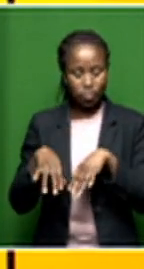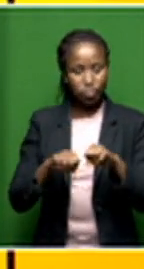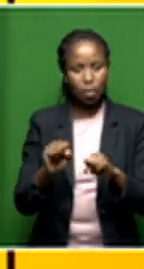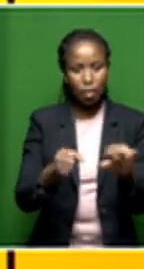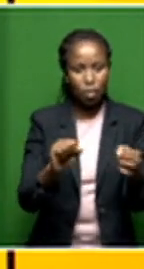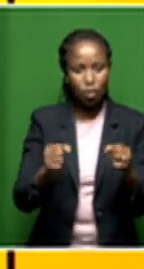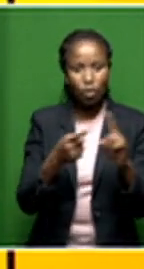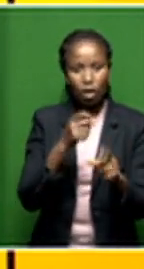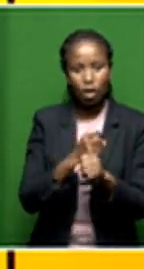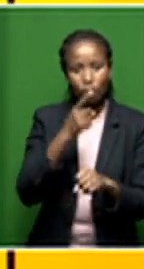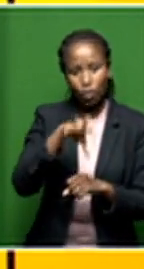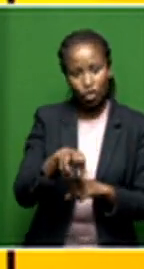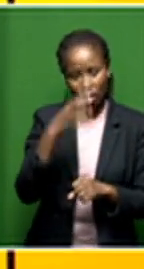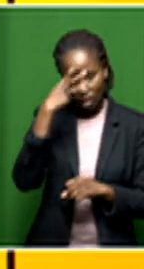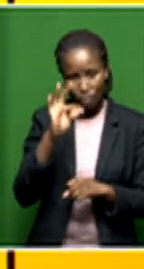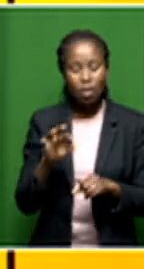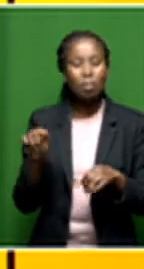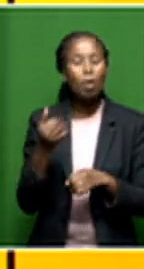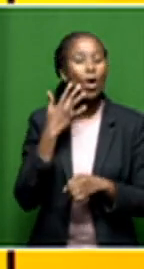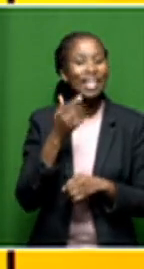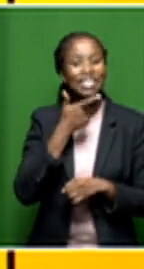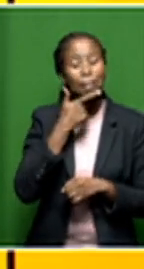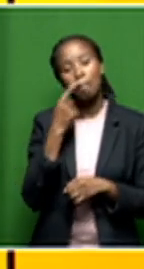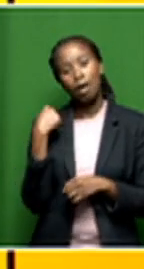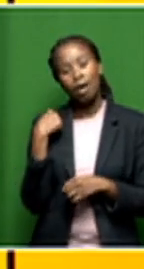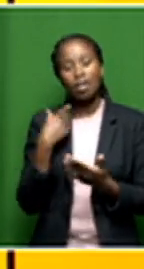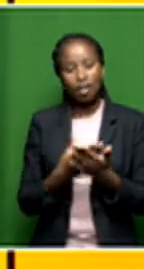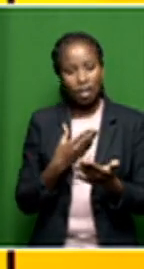by the Gauteng provincial government in December to replace the initial